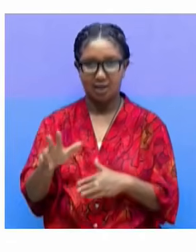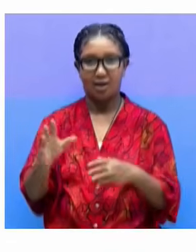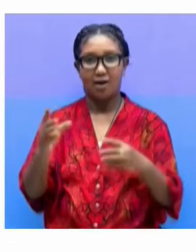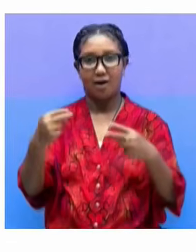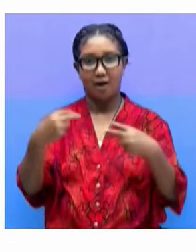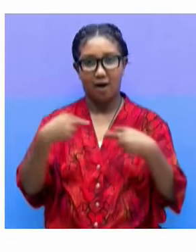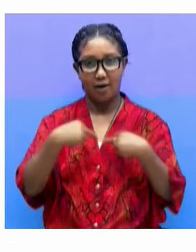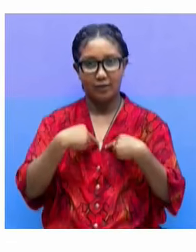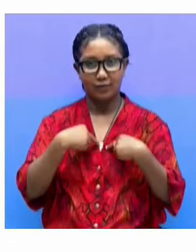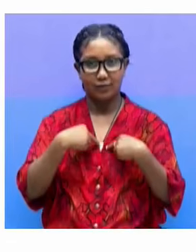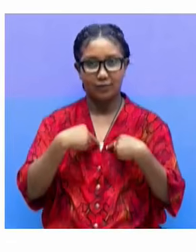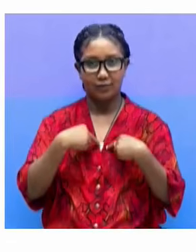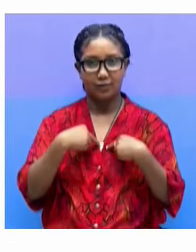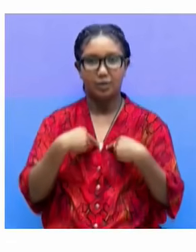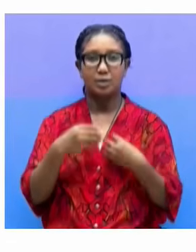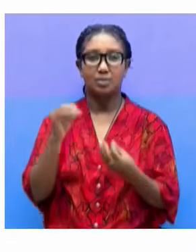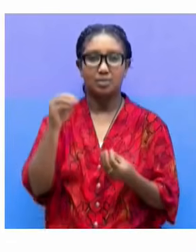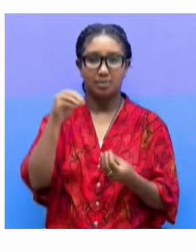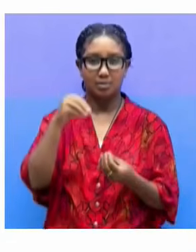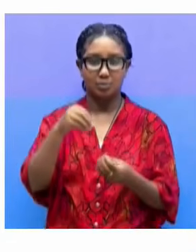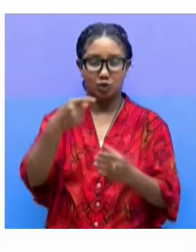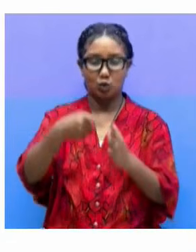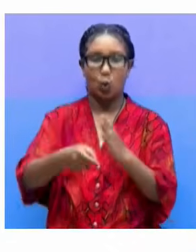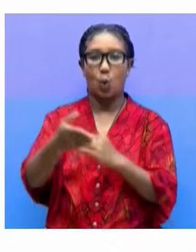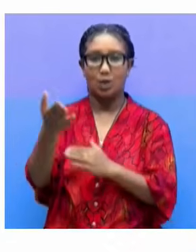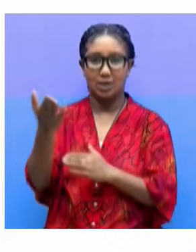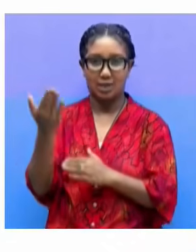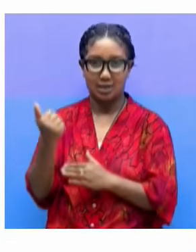Have, then scored.